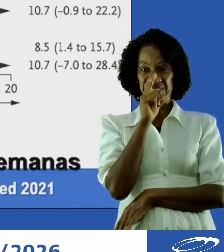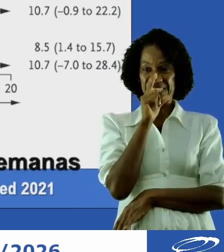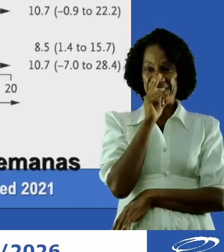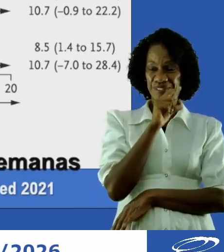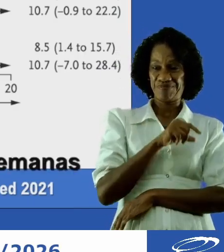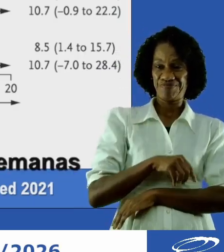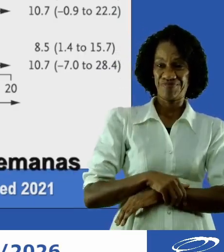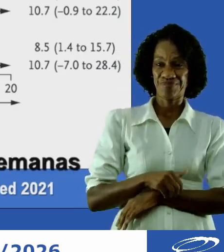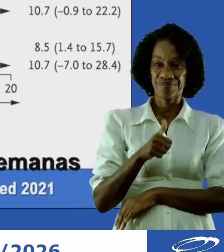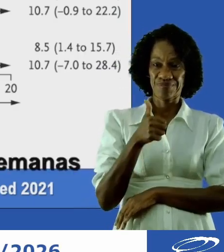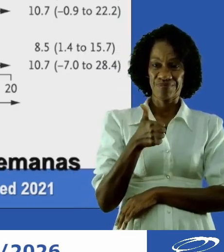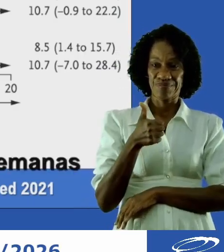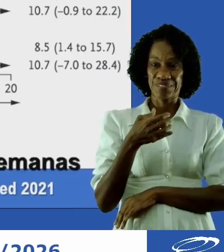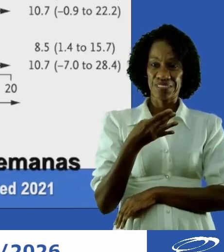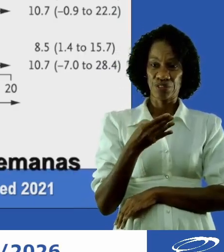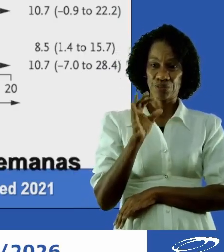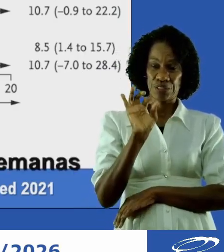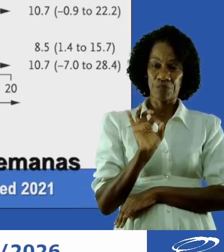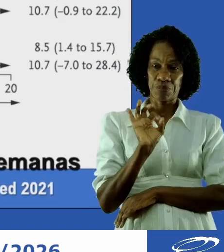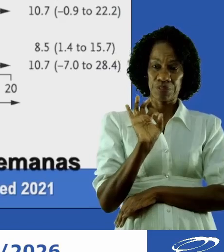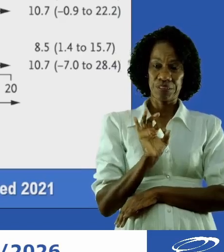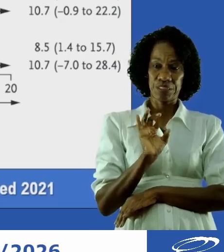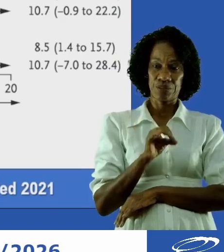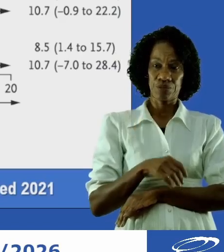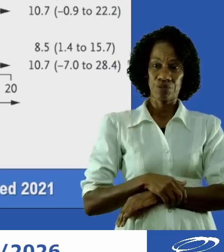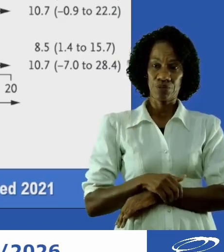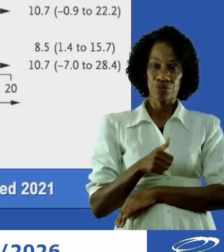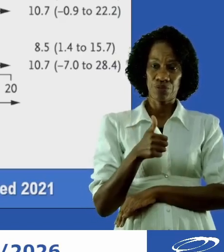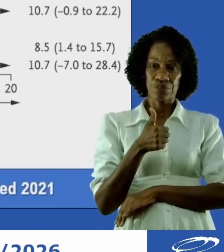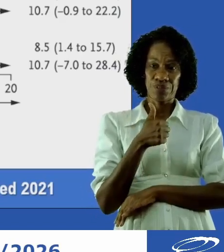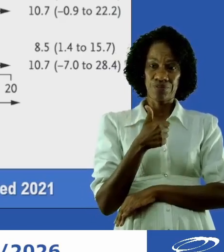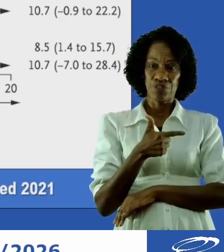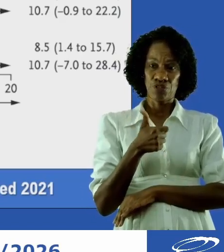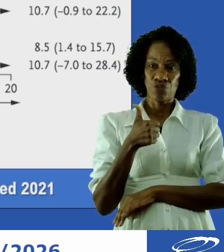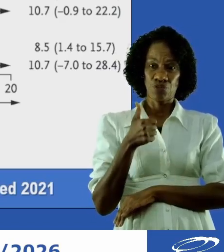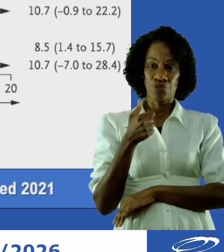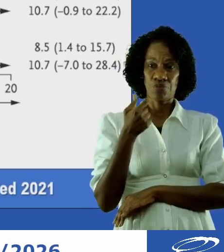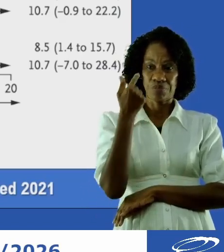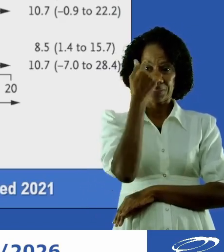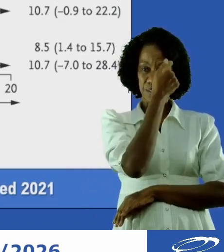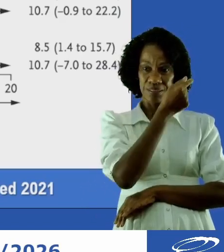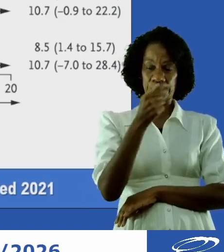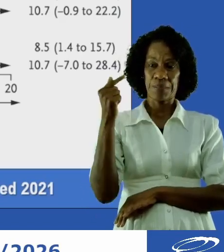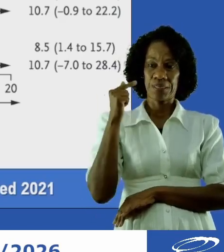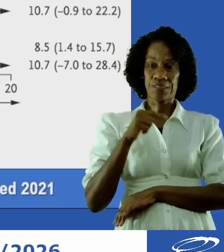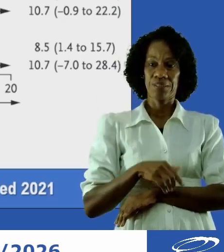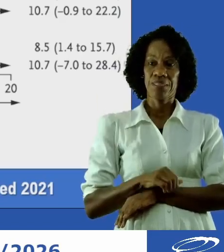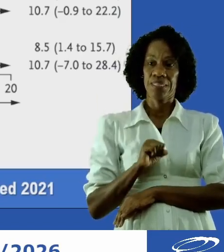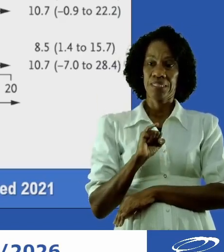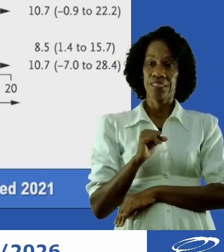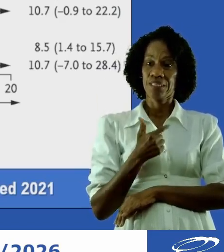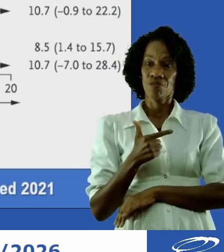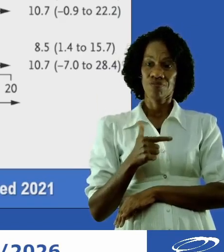30%, double the failure rate in 6 weeks of therapy. So from that, it's clear that nowadays, with the data that